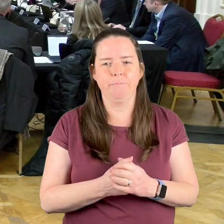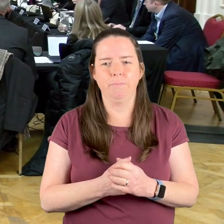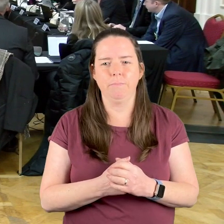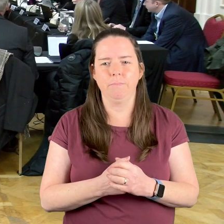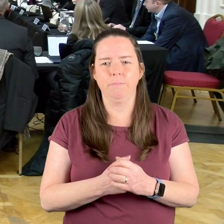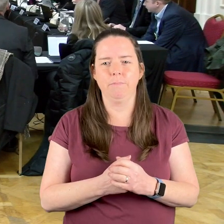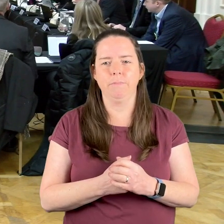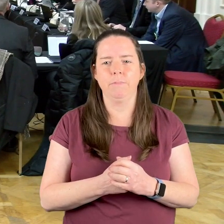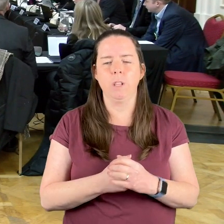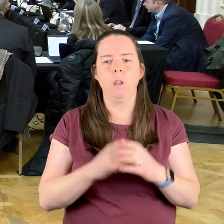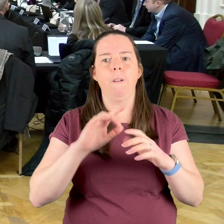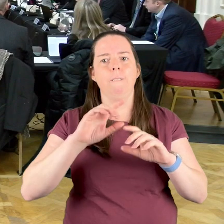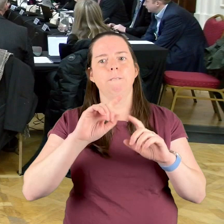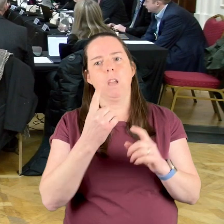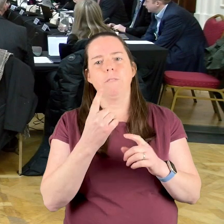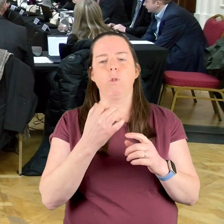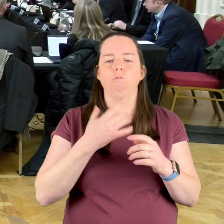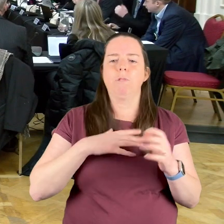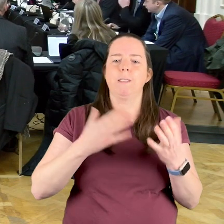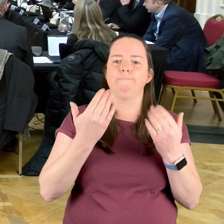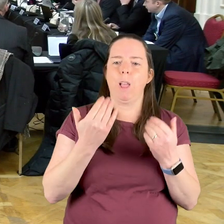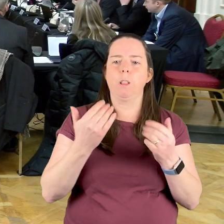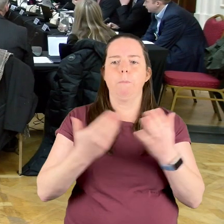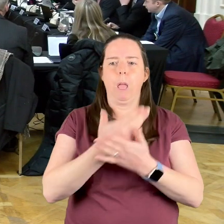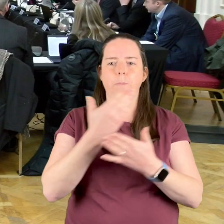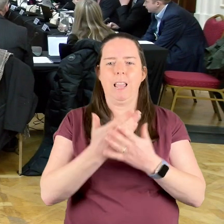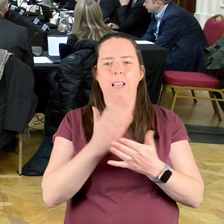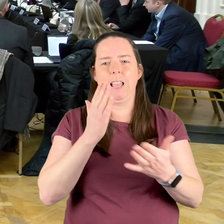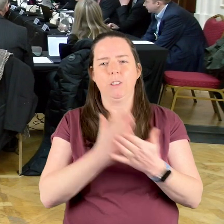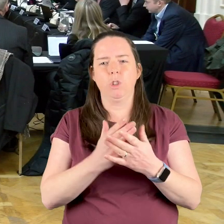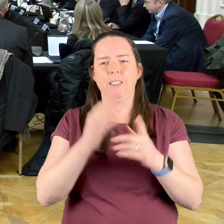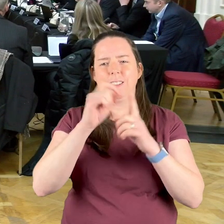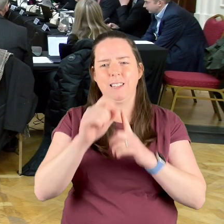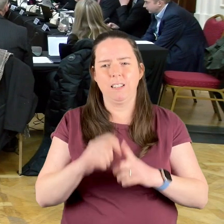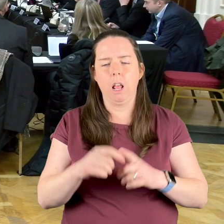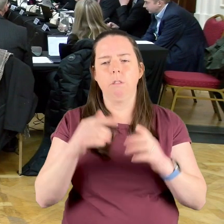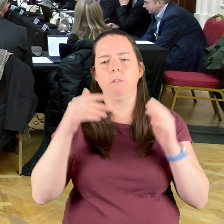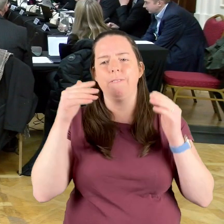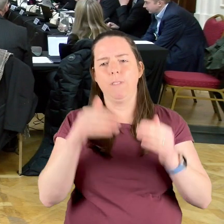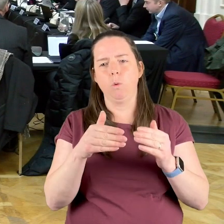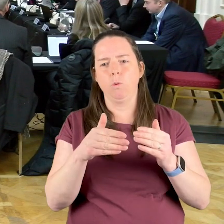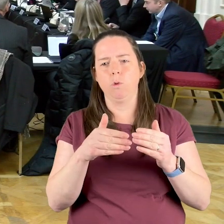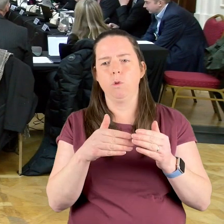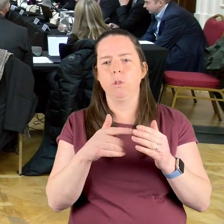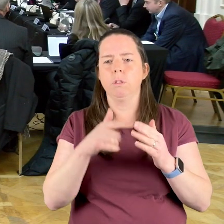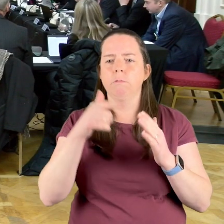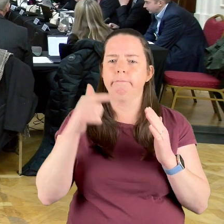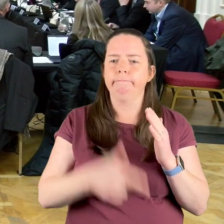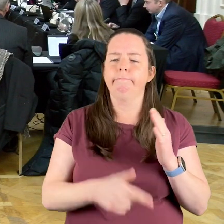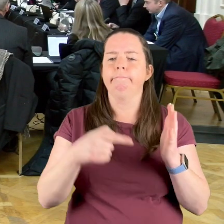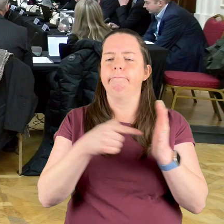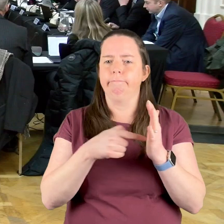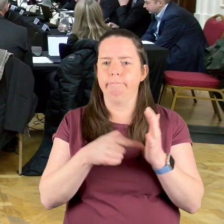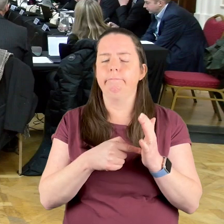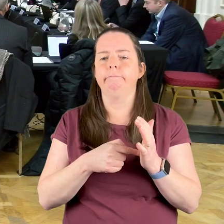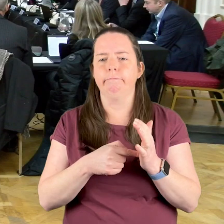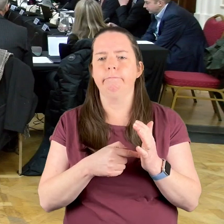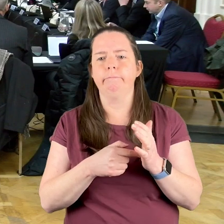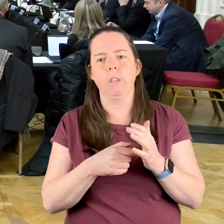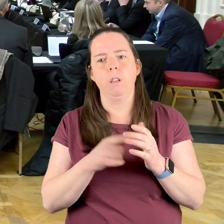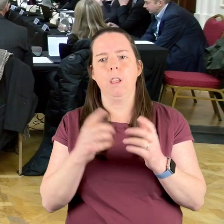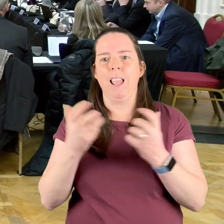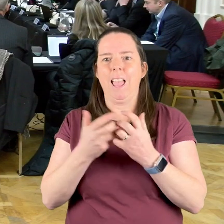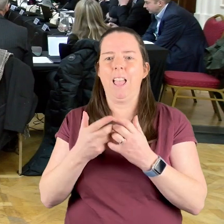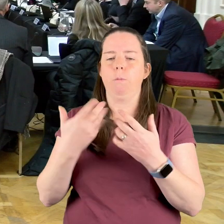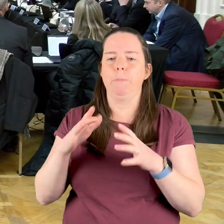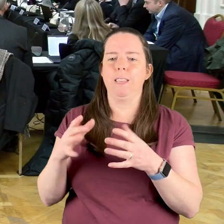First of all, I really welcome this update, and that actually the detail and the focus and the way in which you've actually brought